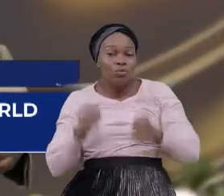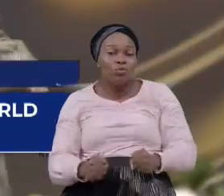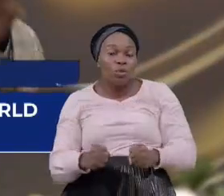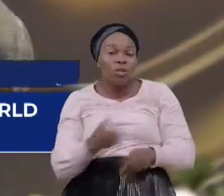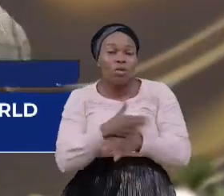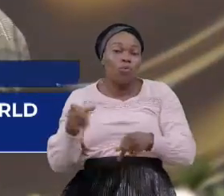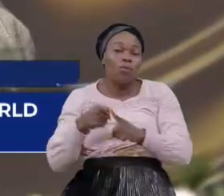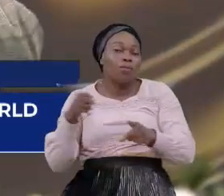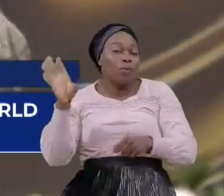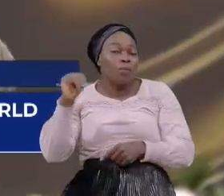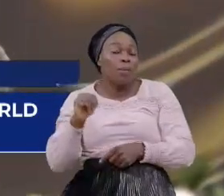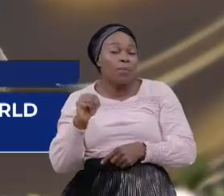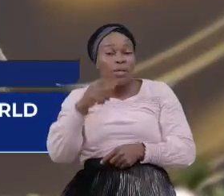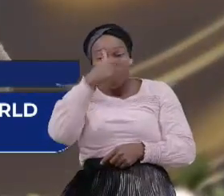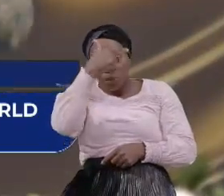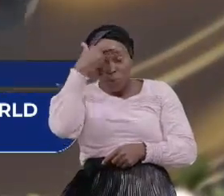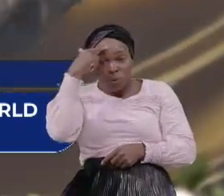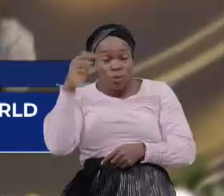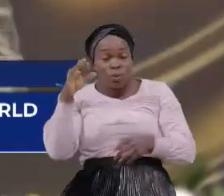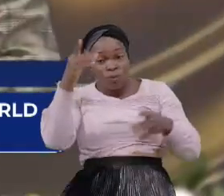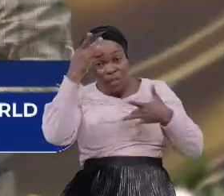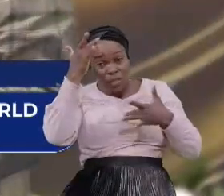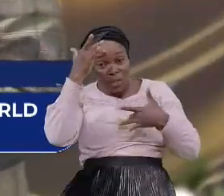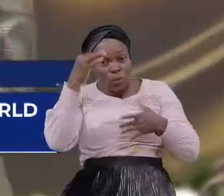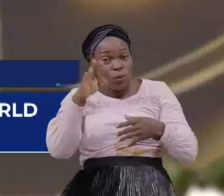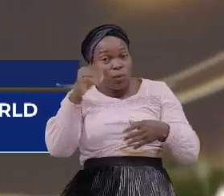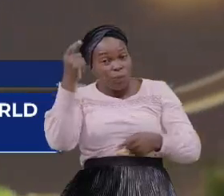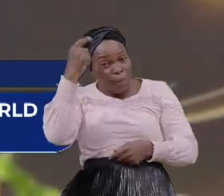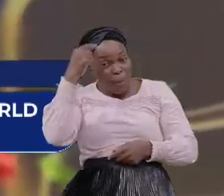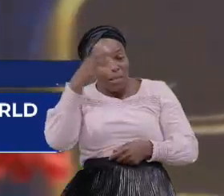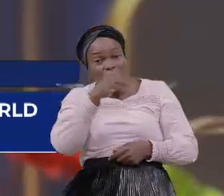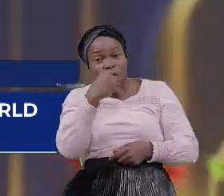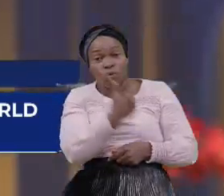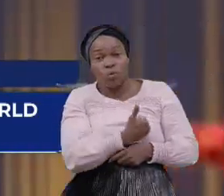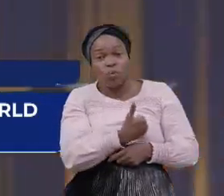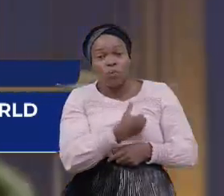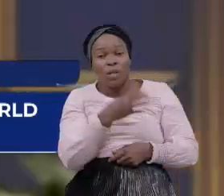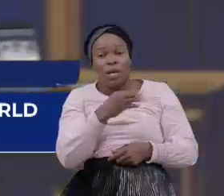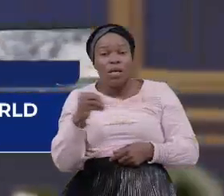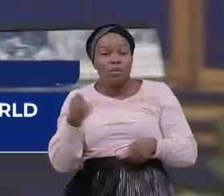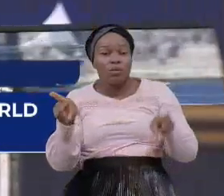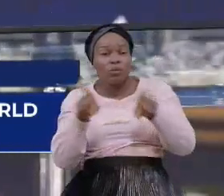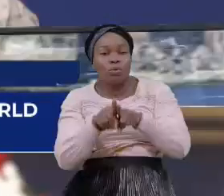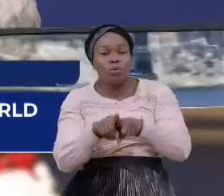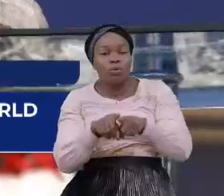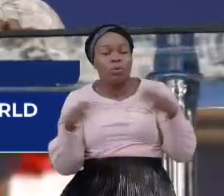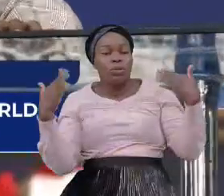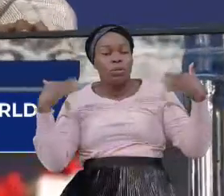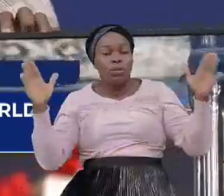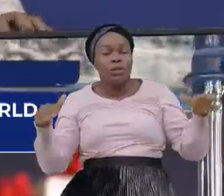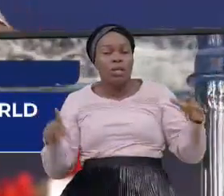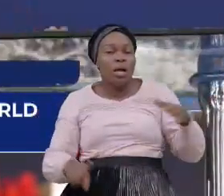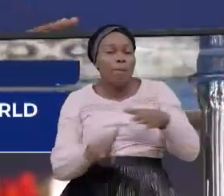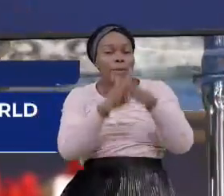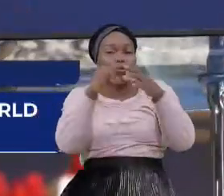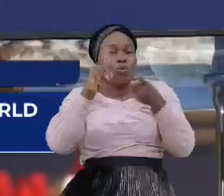mind, the disease of the soul. And then an angel appeared to Paul and he said, cheer up, cheer